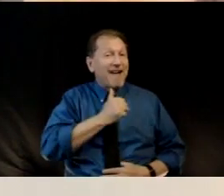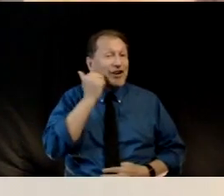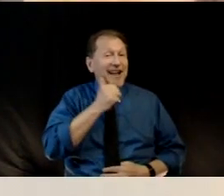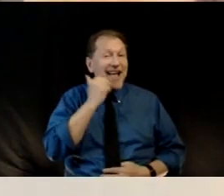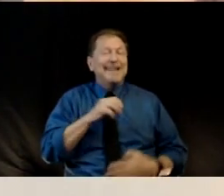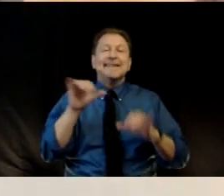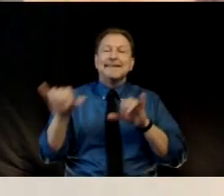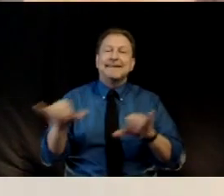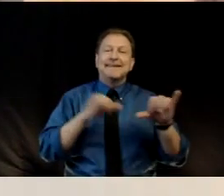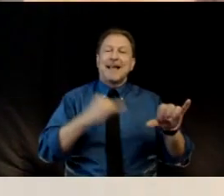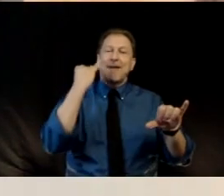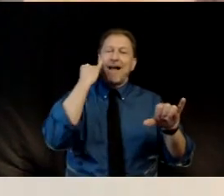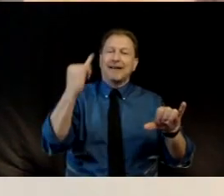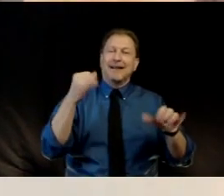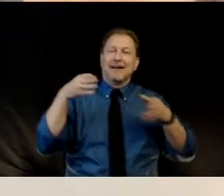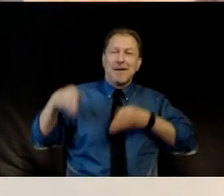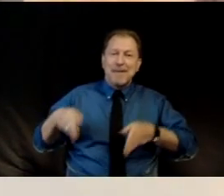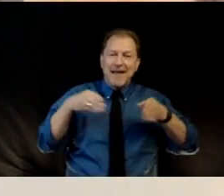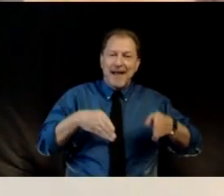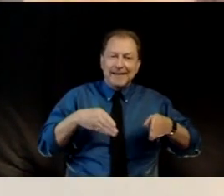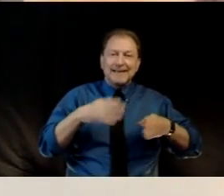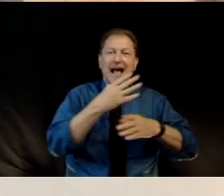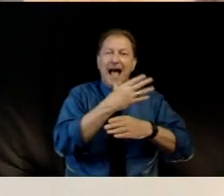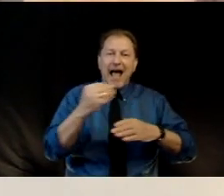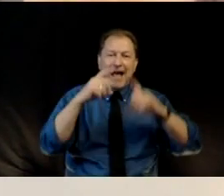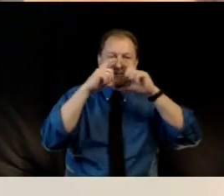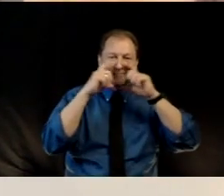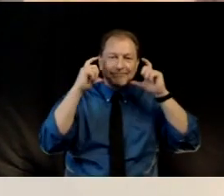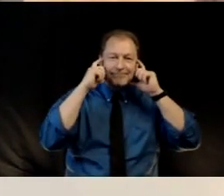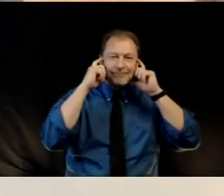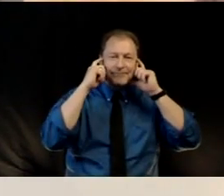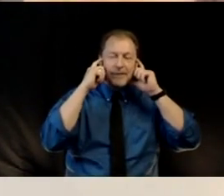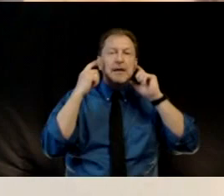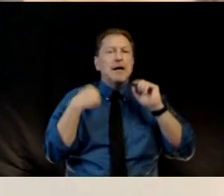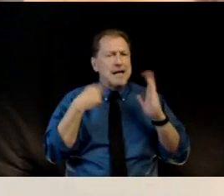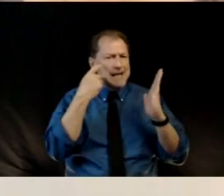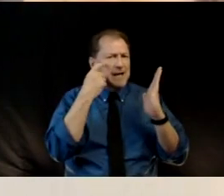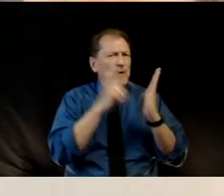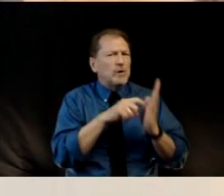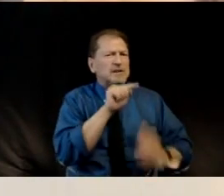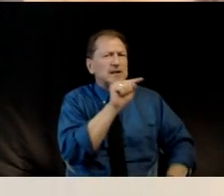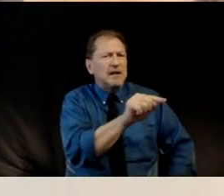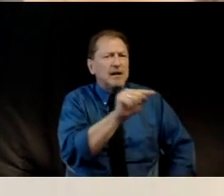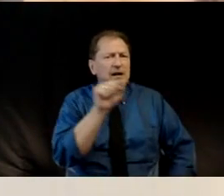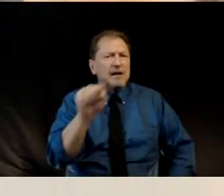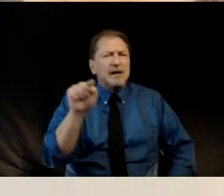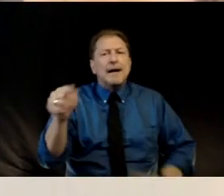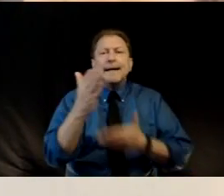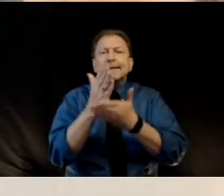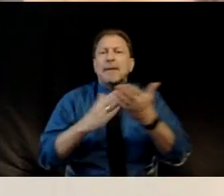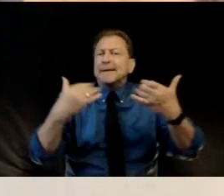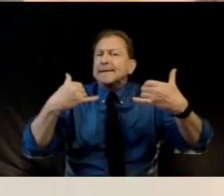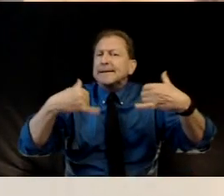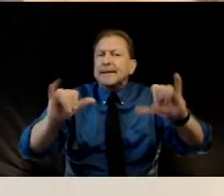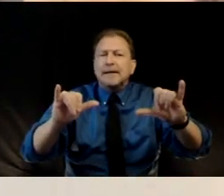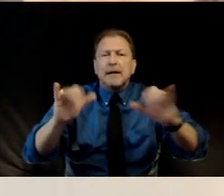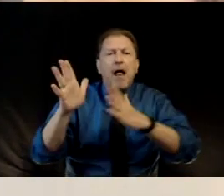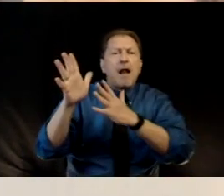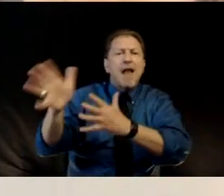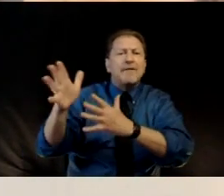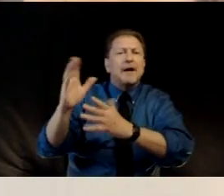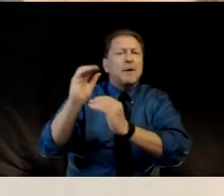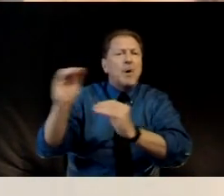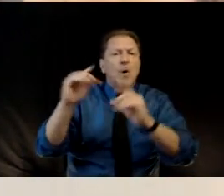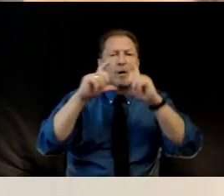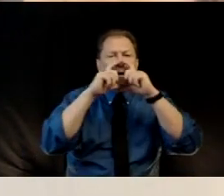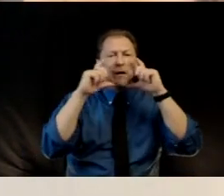I still see a lot of people, though, that don't have face coverings on outside. And it makes me wonder if we're going to be as successful